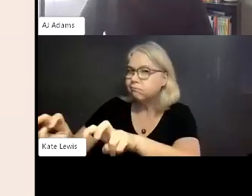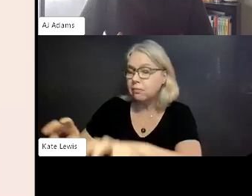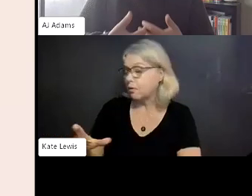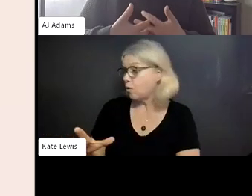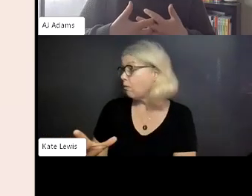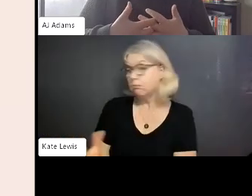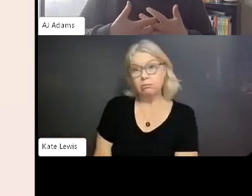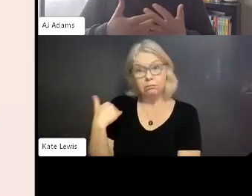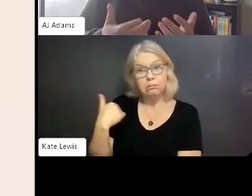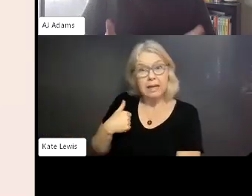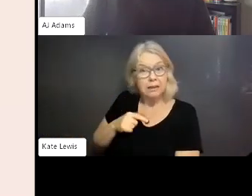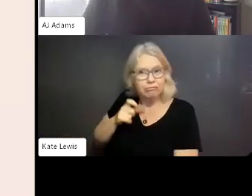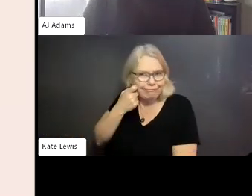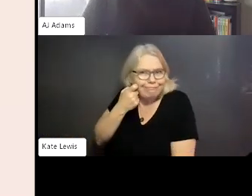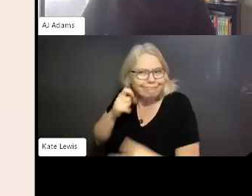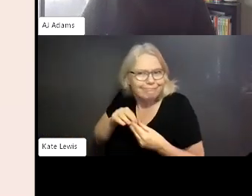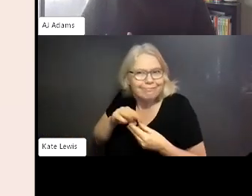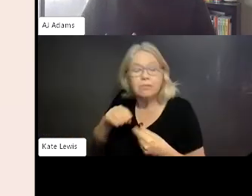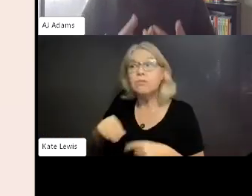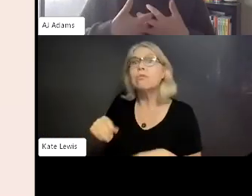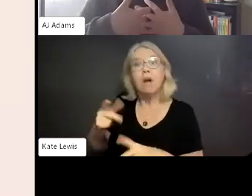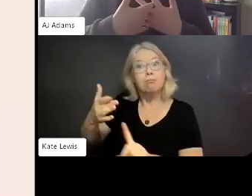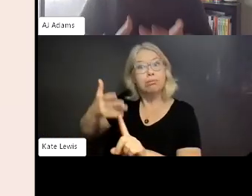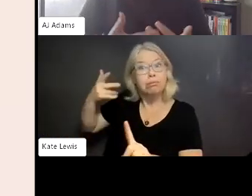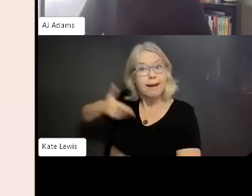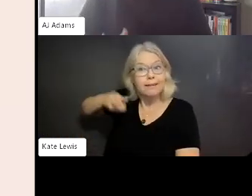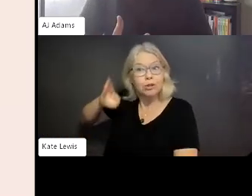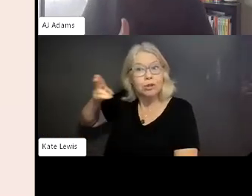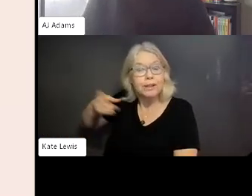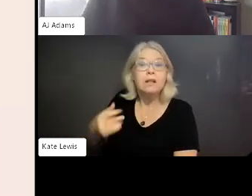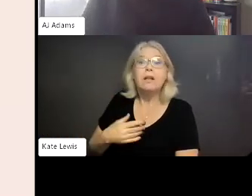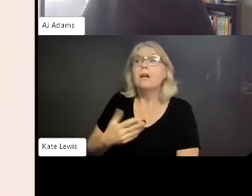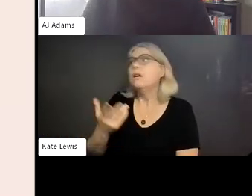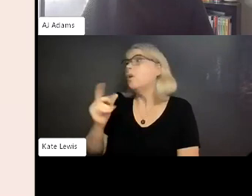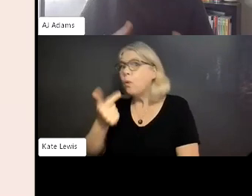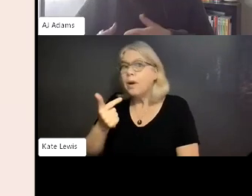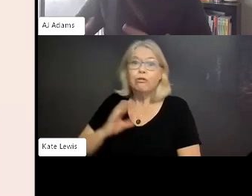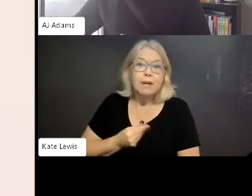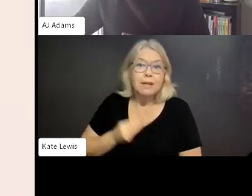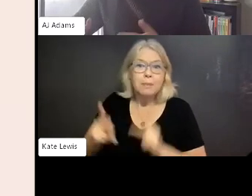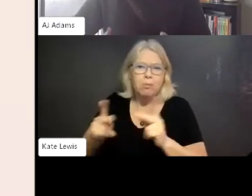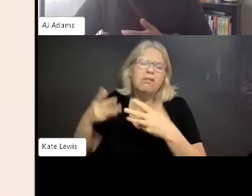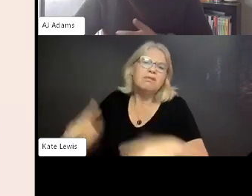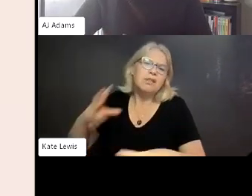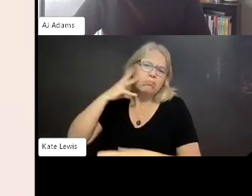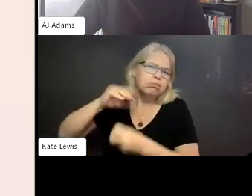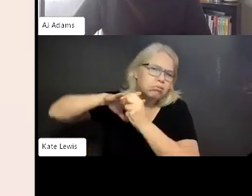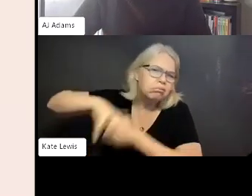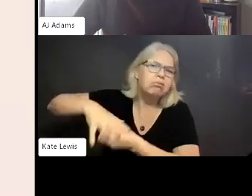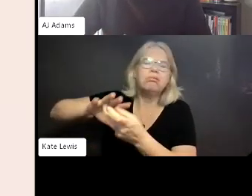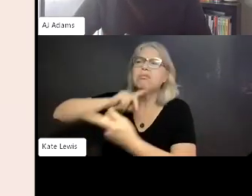queer and trans folks of the past have experienced huge amounts of discrimination, and even present day, we still